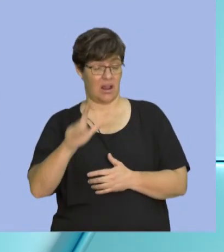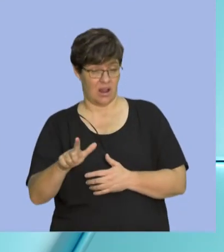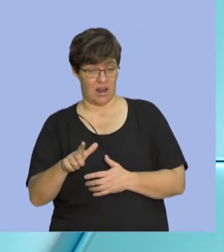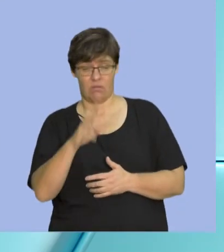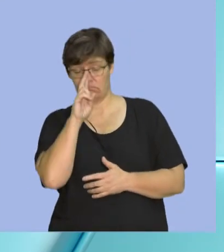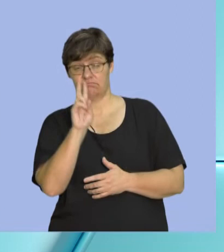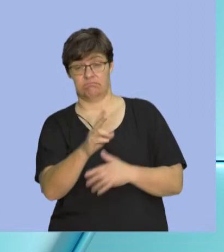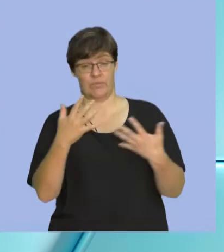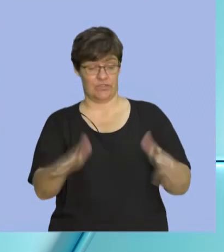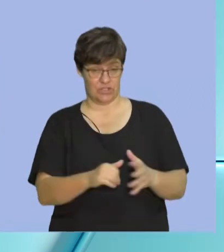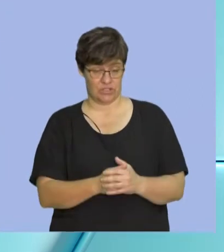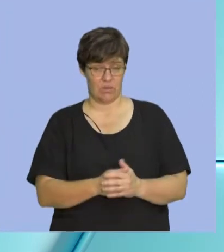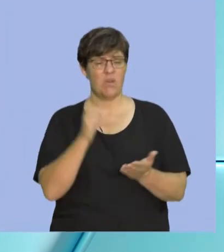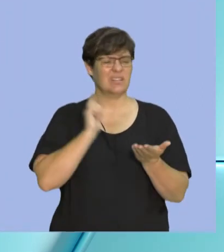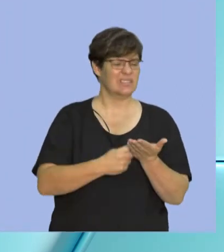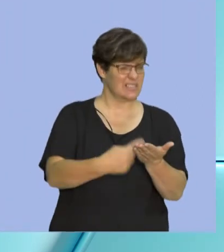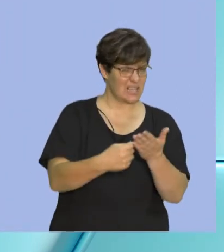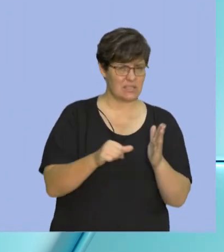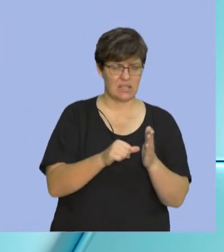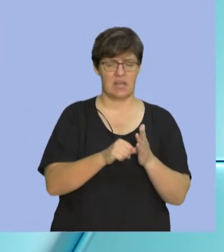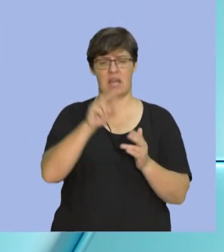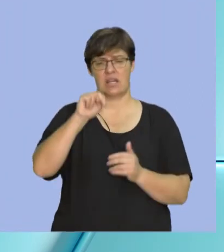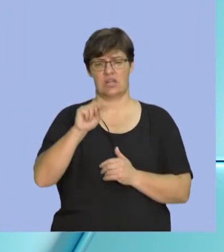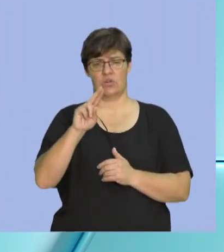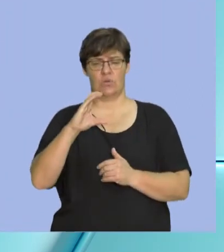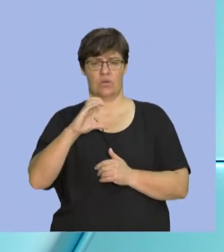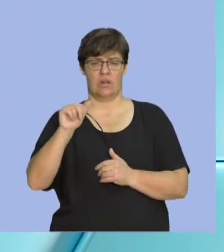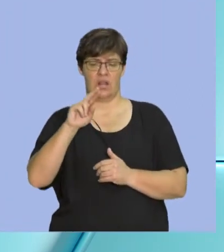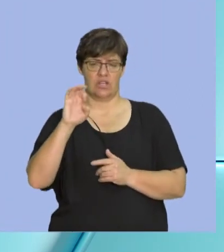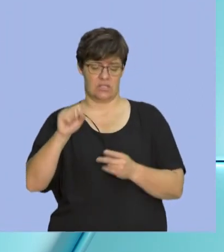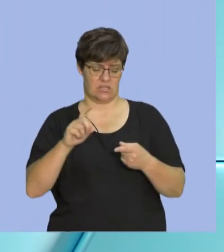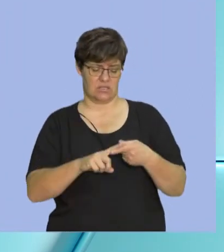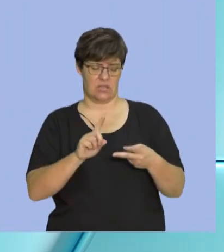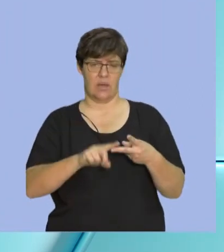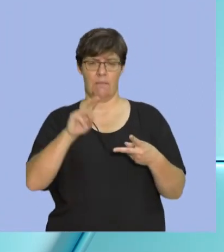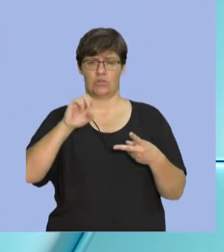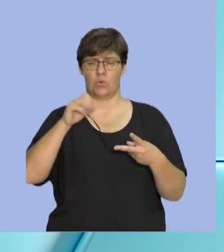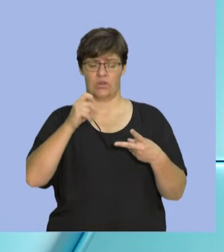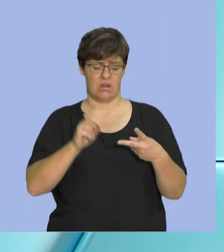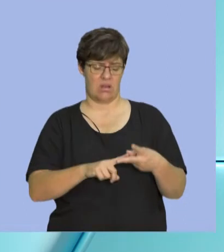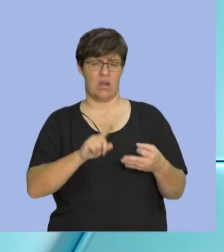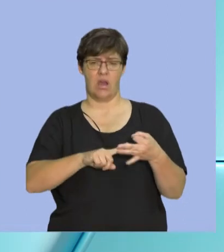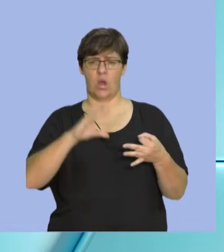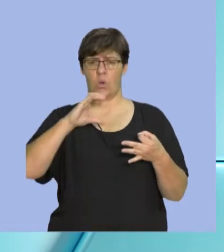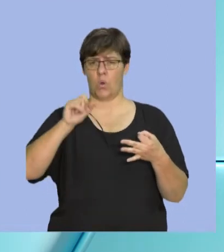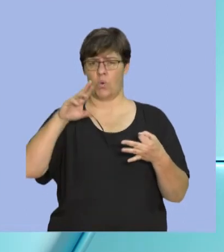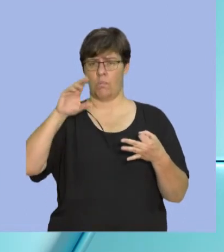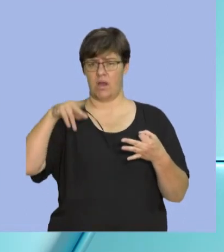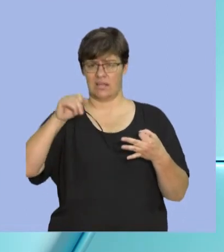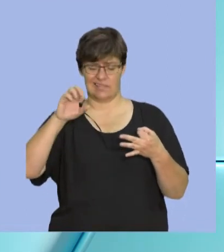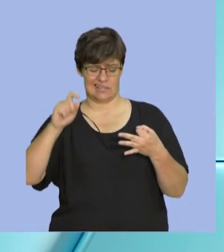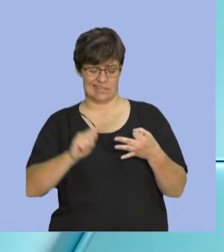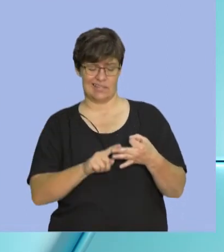were discussed. So we looked at the nucleus, we've looked at the mitochondria, we've looked at the chloroplast, and we're going to look at some of the other